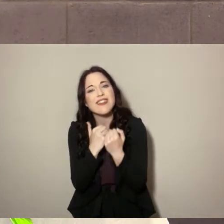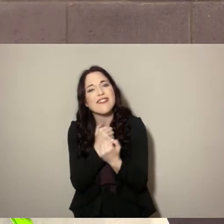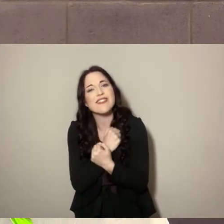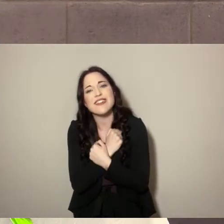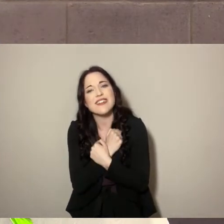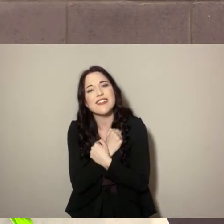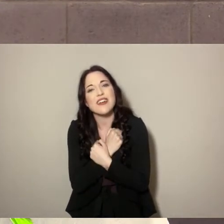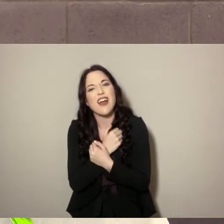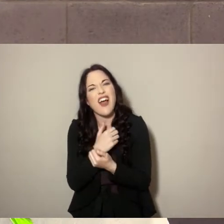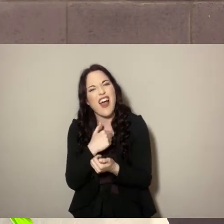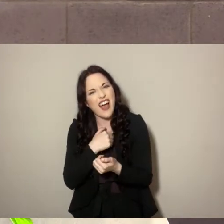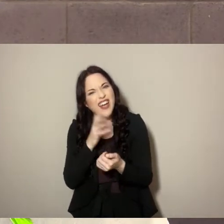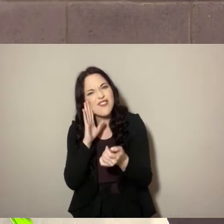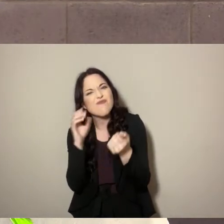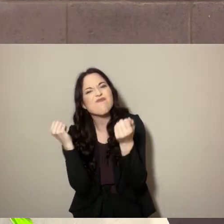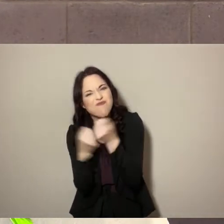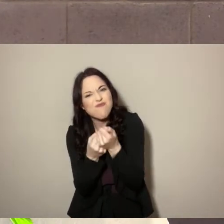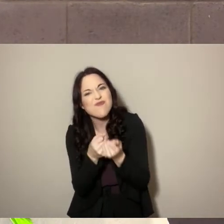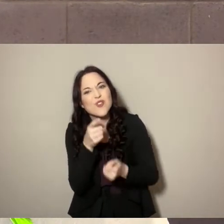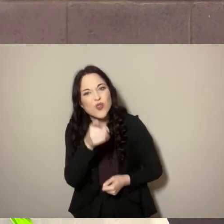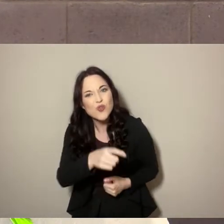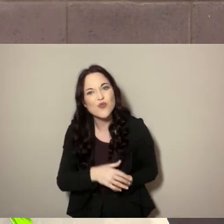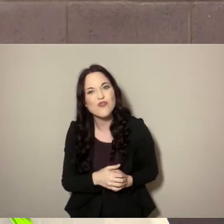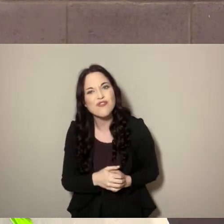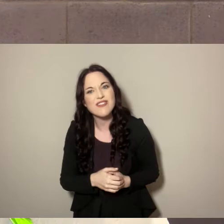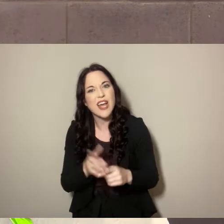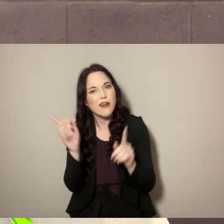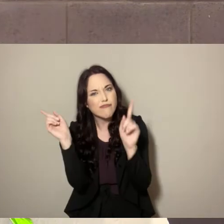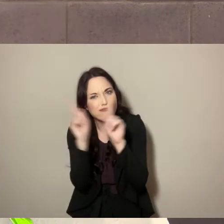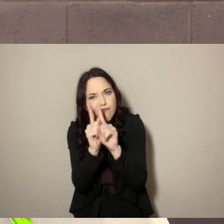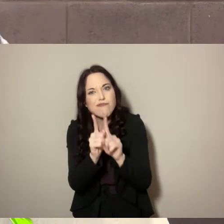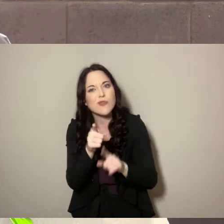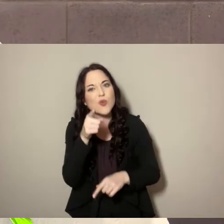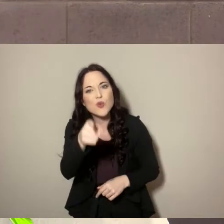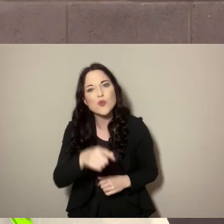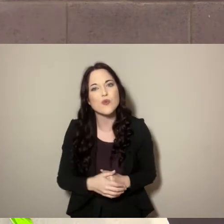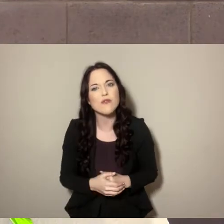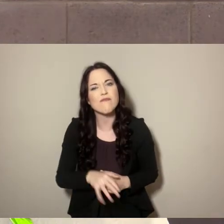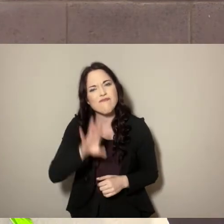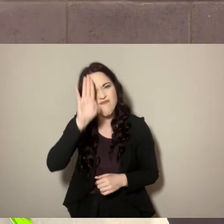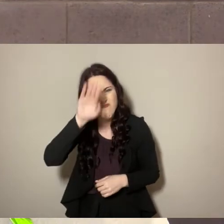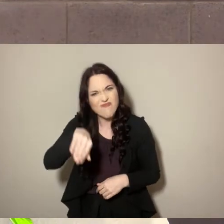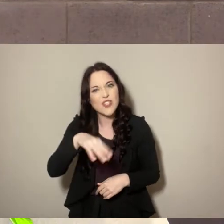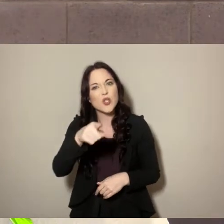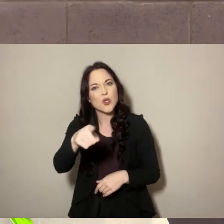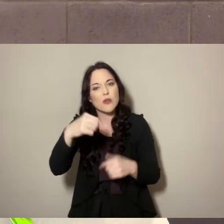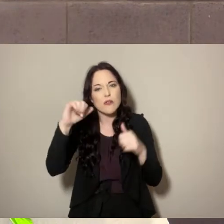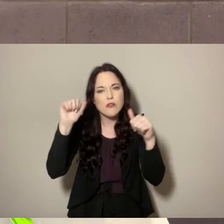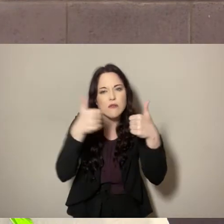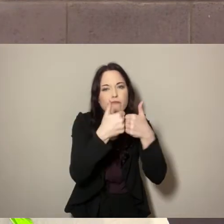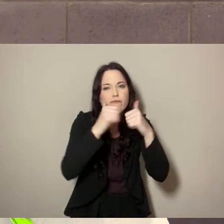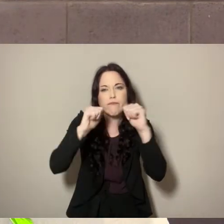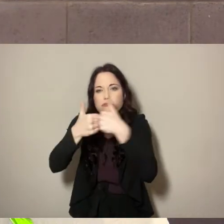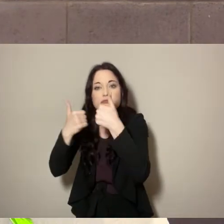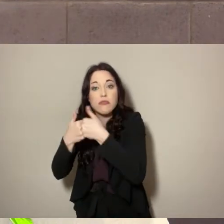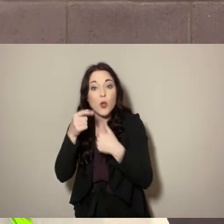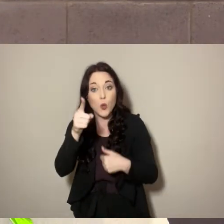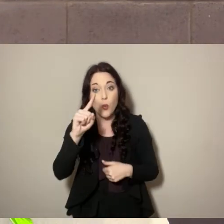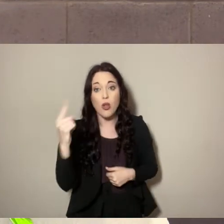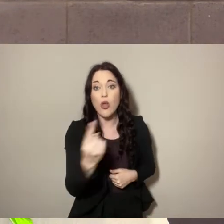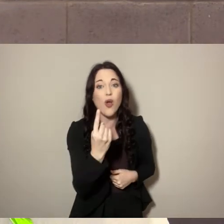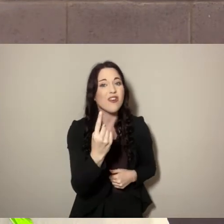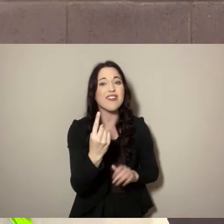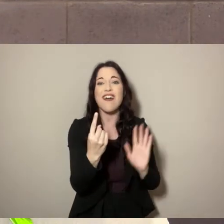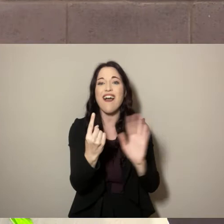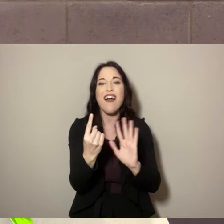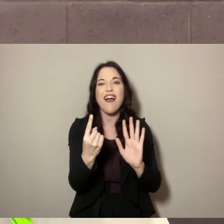have your back. I'm with you. I know this is a tough time, but you're not going through it alone.